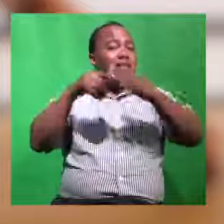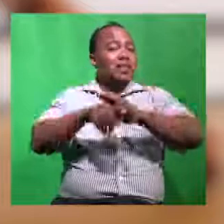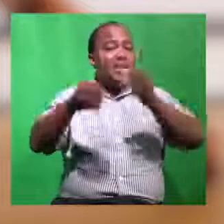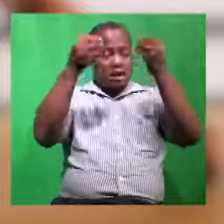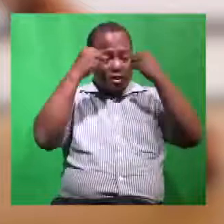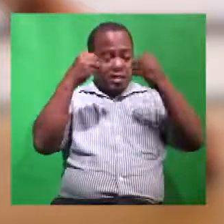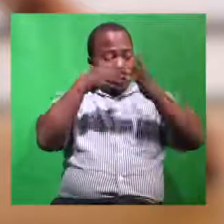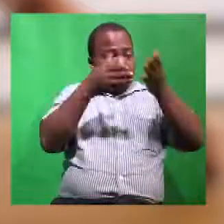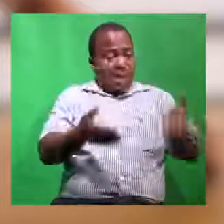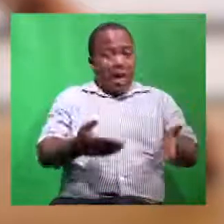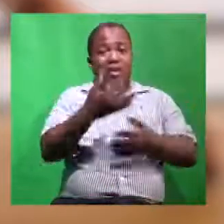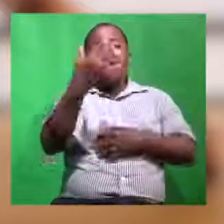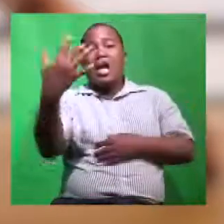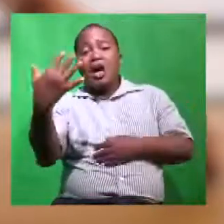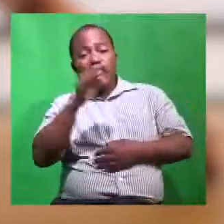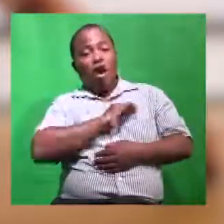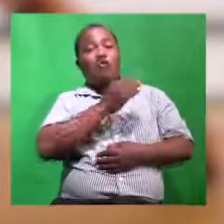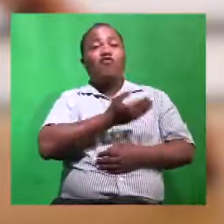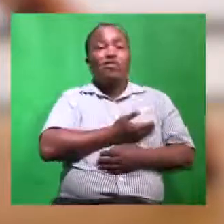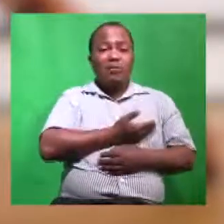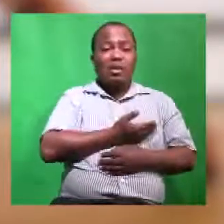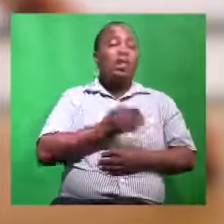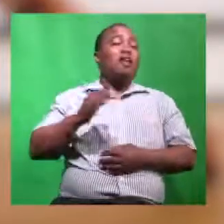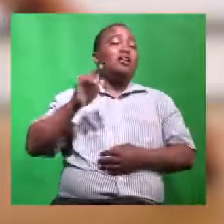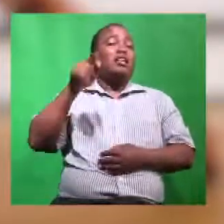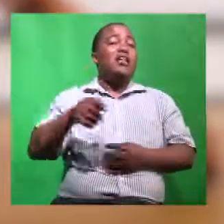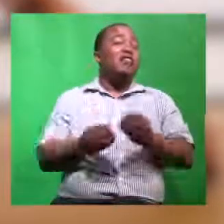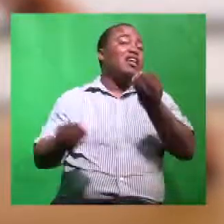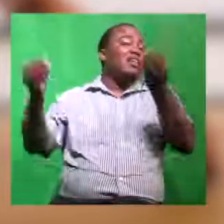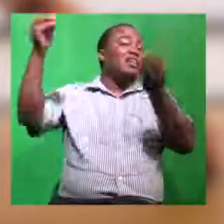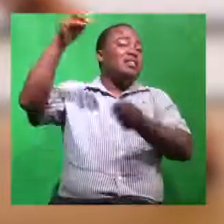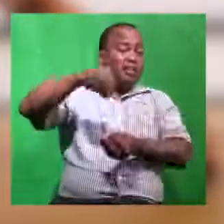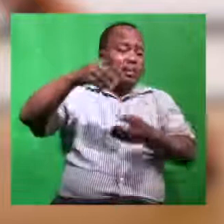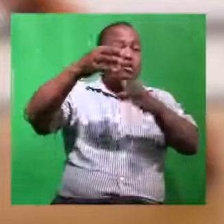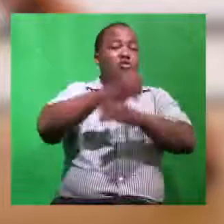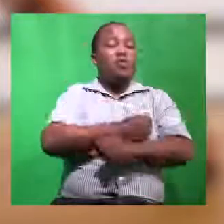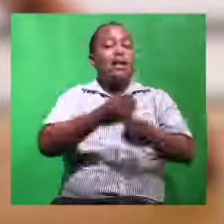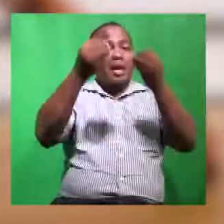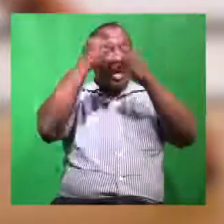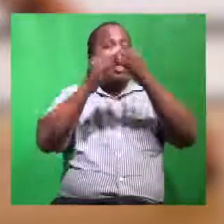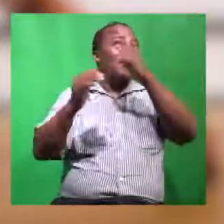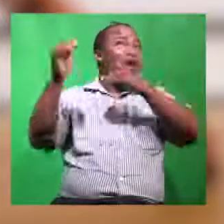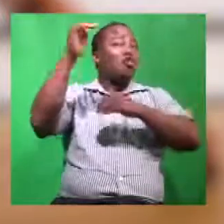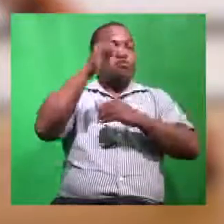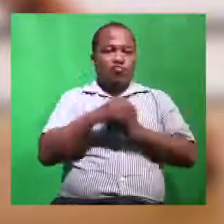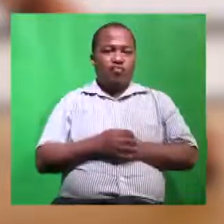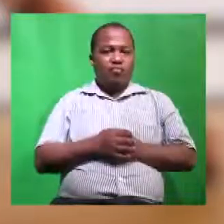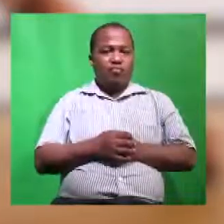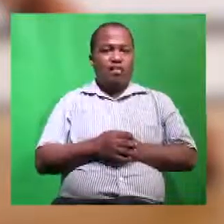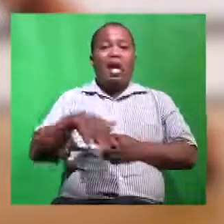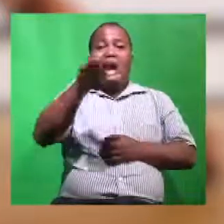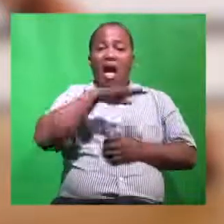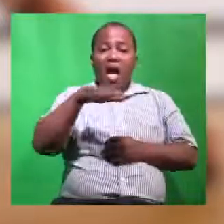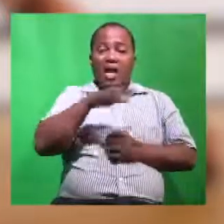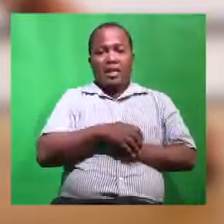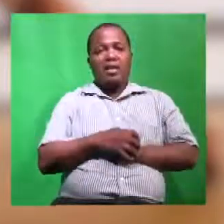education. Nowadays, a number of women having these opportunities to get higher education without any restriction in